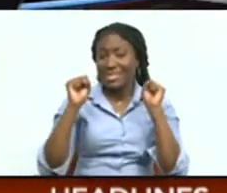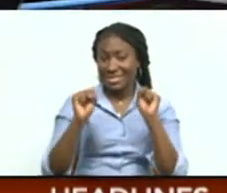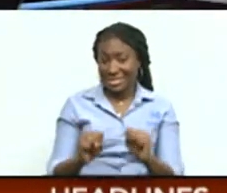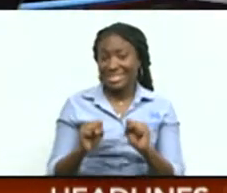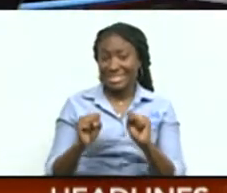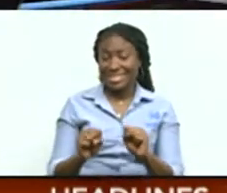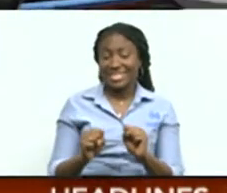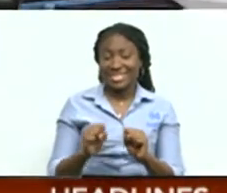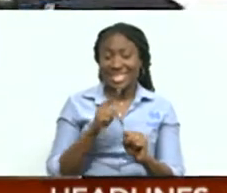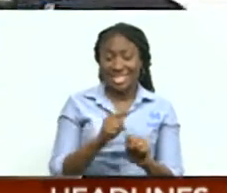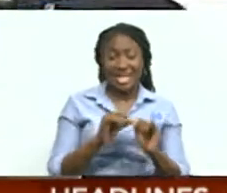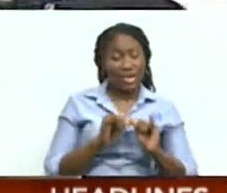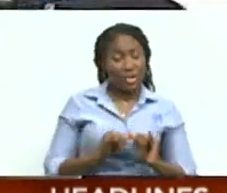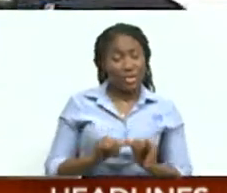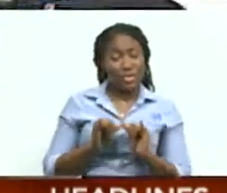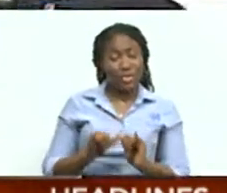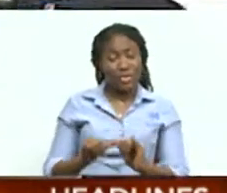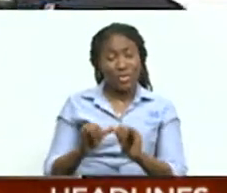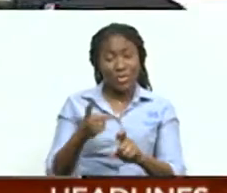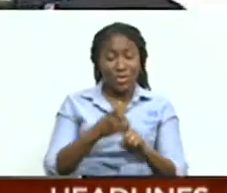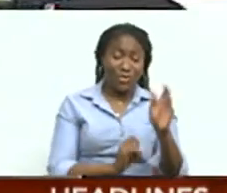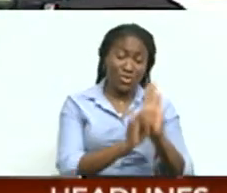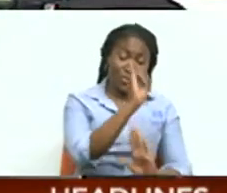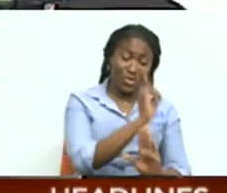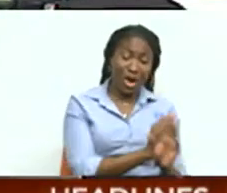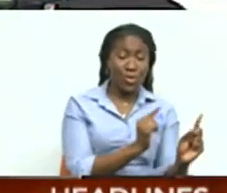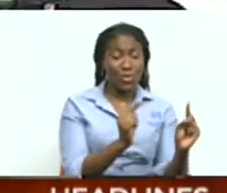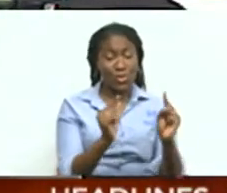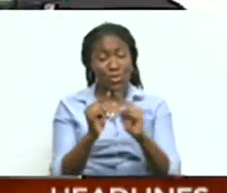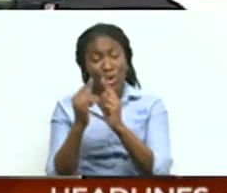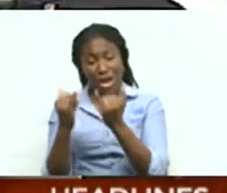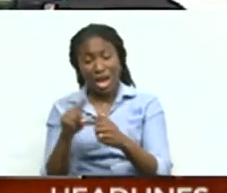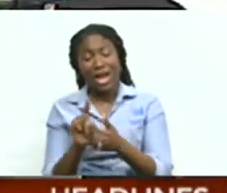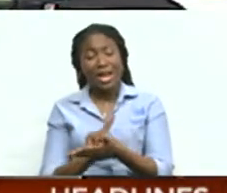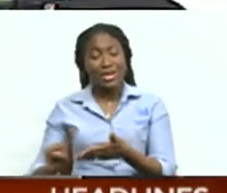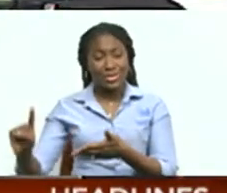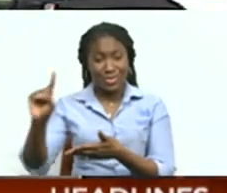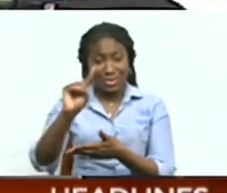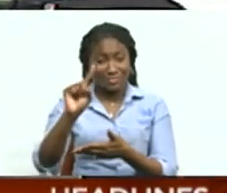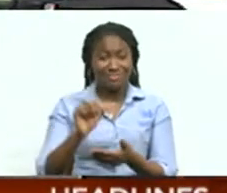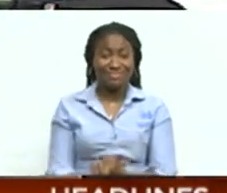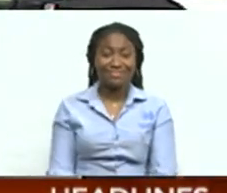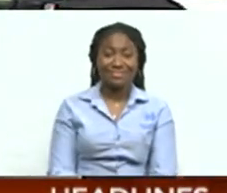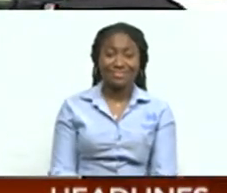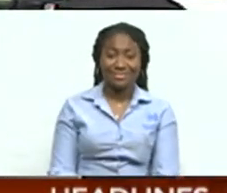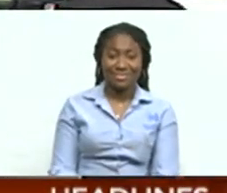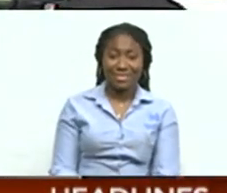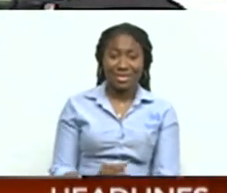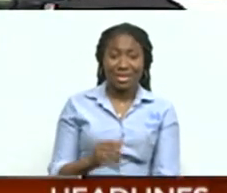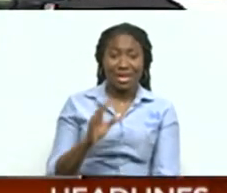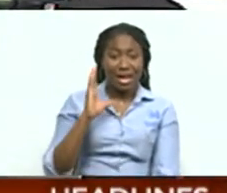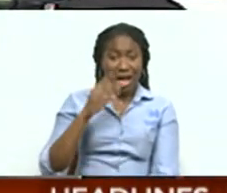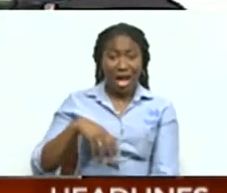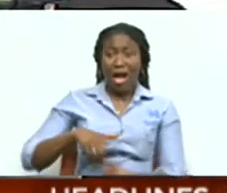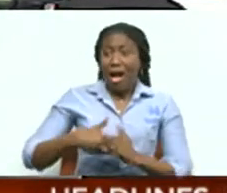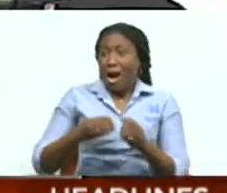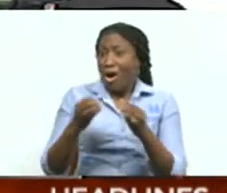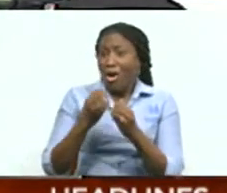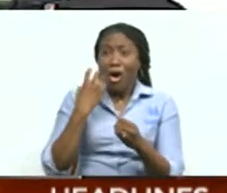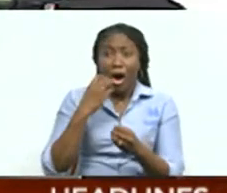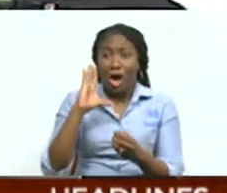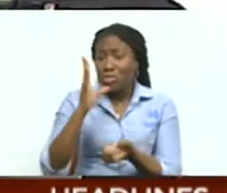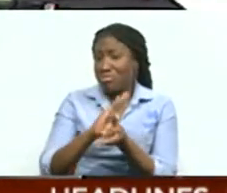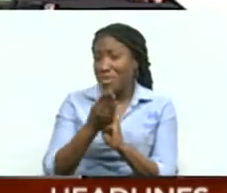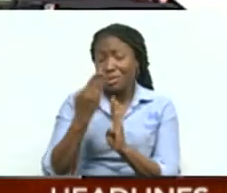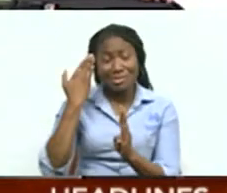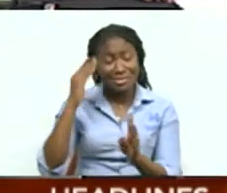been with us since the start of the year, and it's continuing through the next week. I wonder if it's going to go up and just how much further it'll go up. Exactly, yeah.